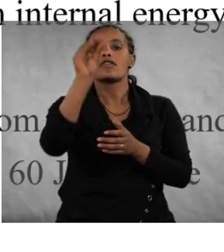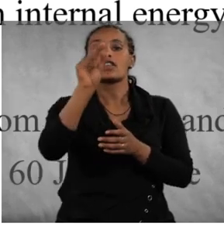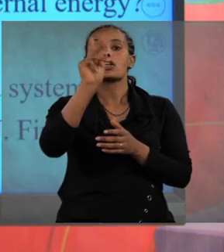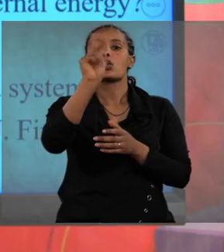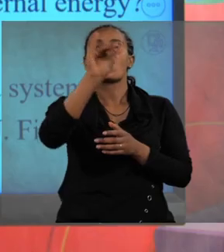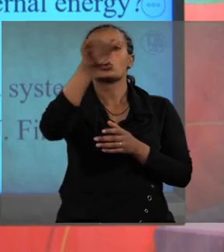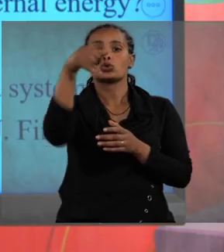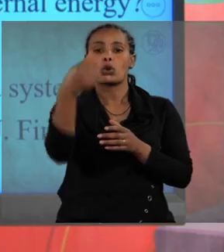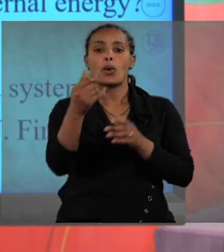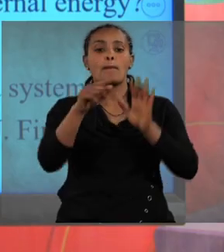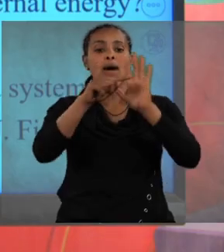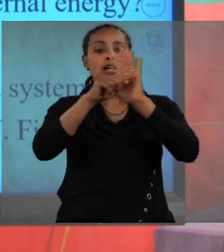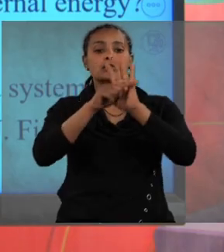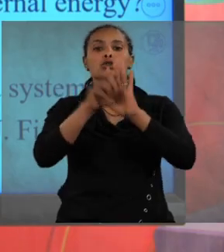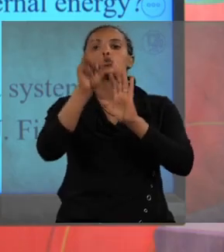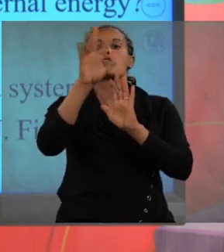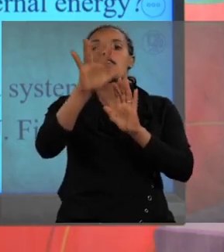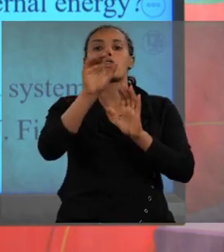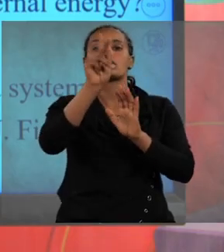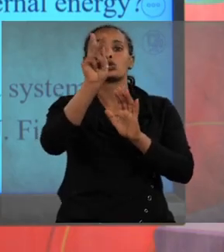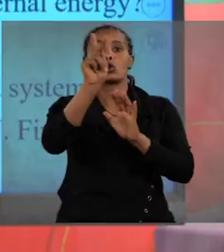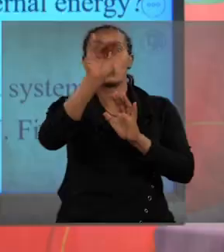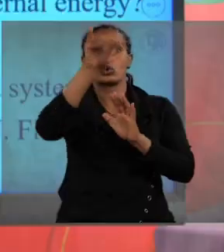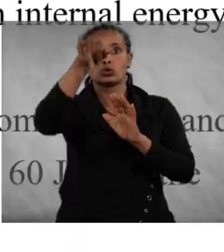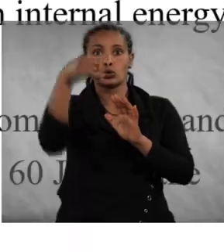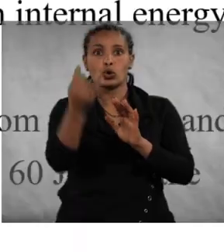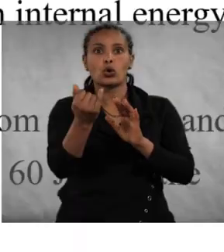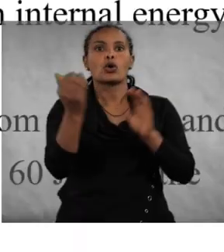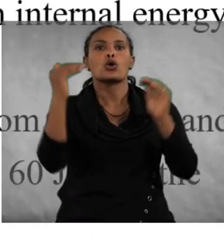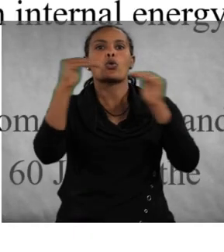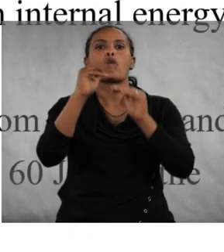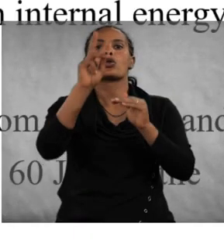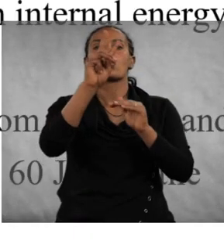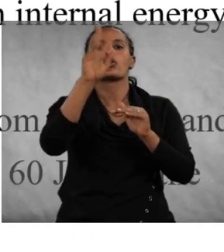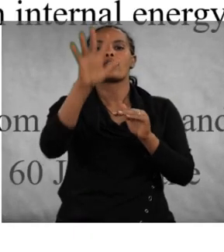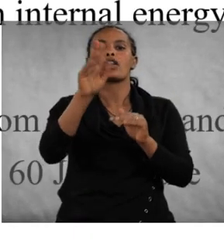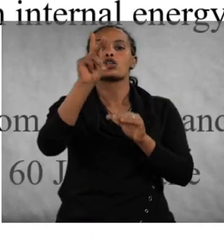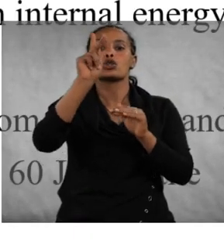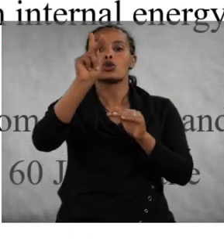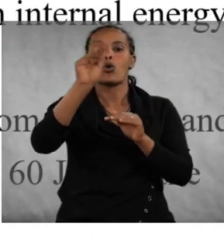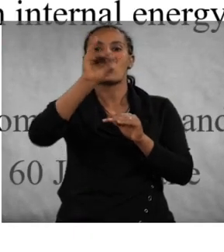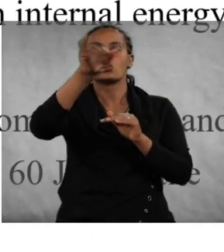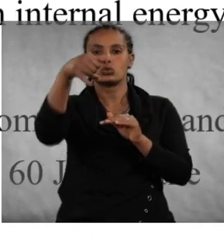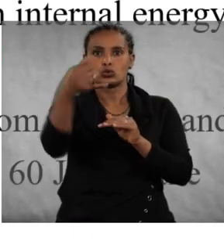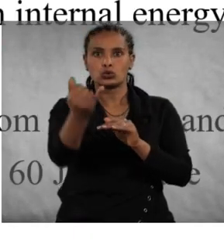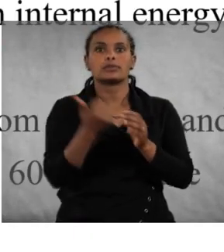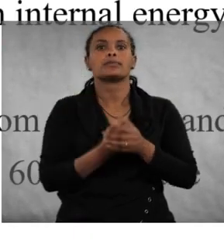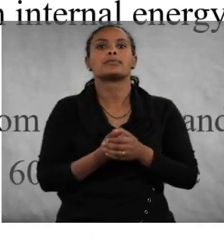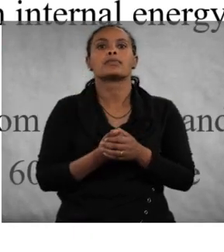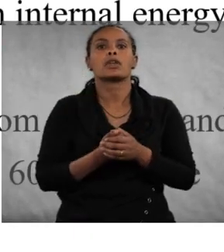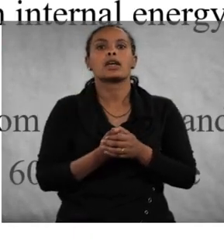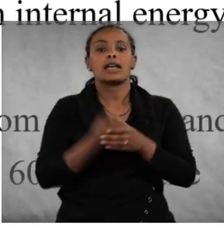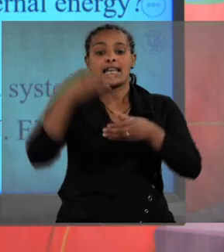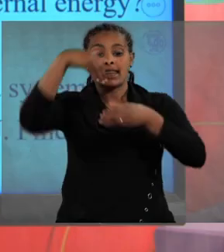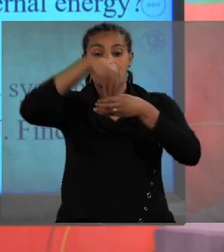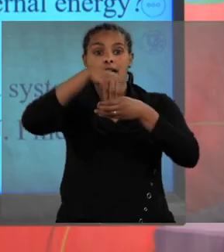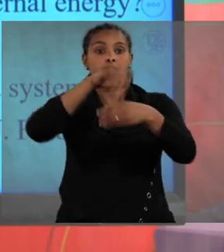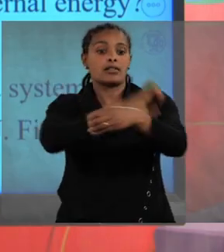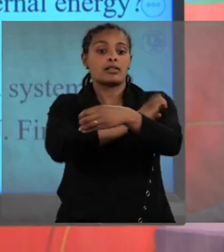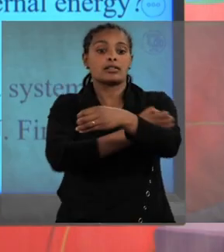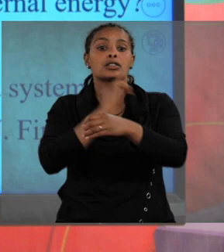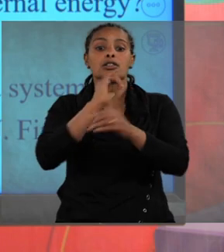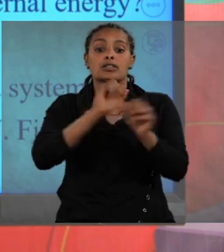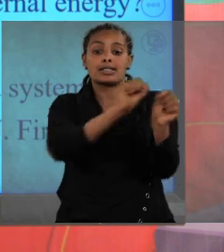kilojoule minus 25 kilojoule equal 25 kilojoule. Internal energy of